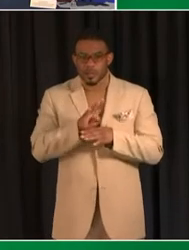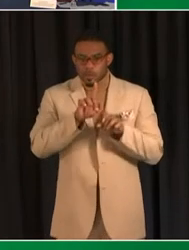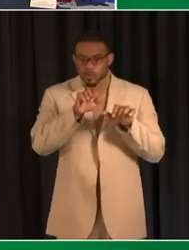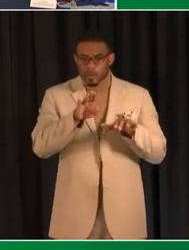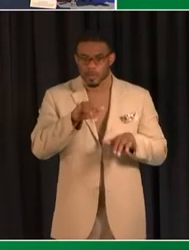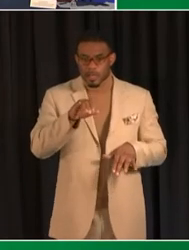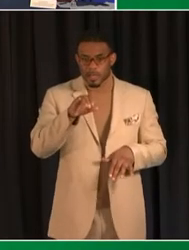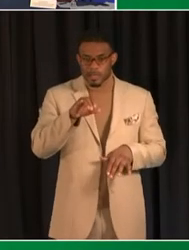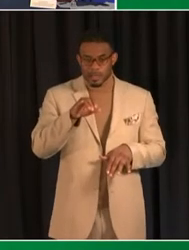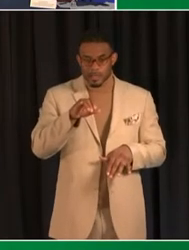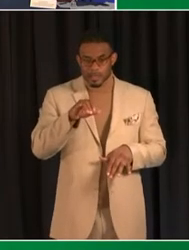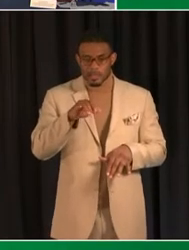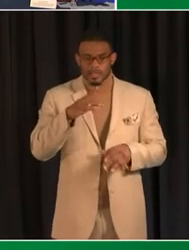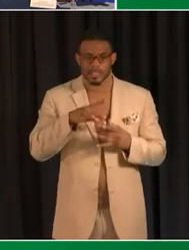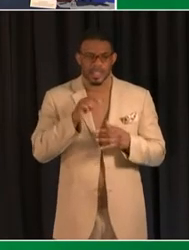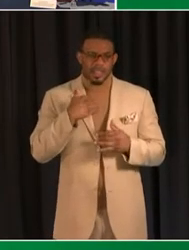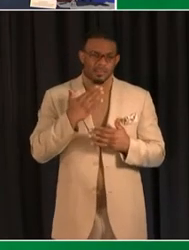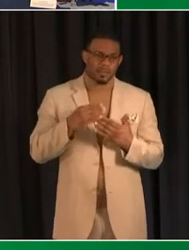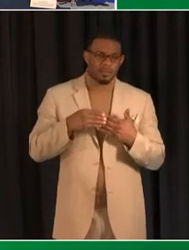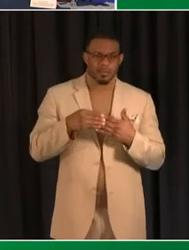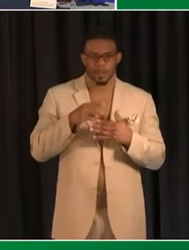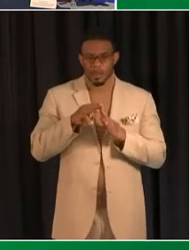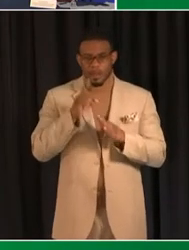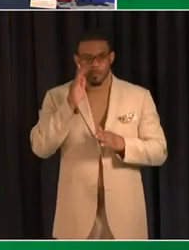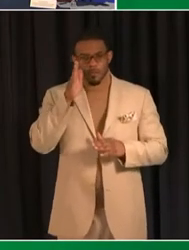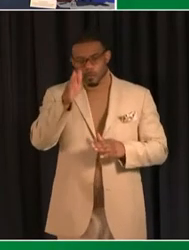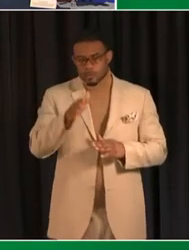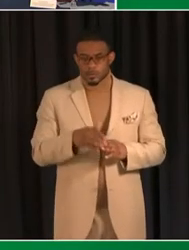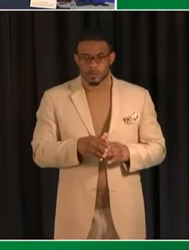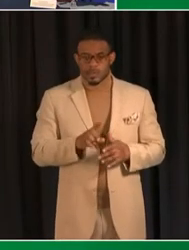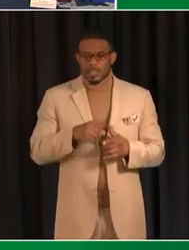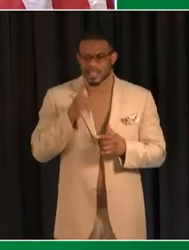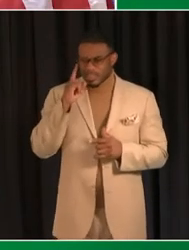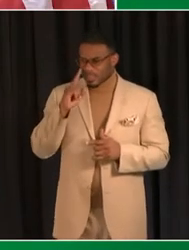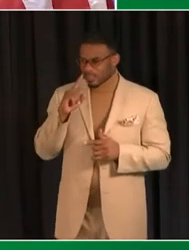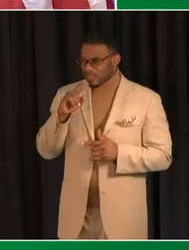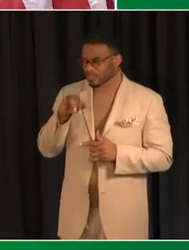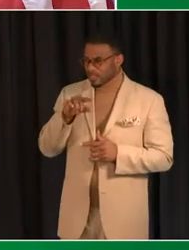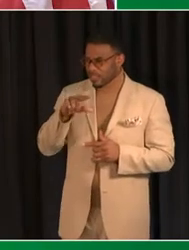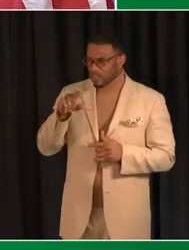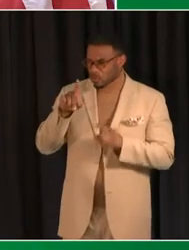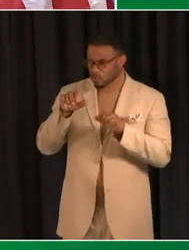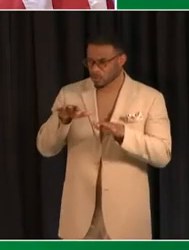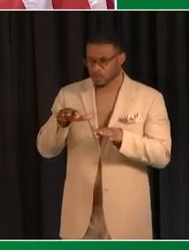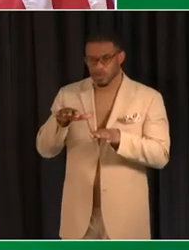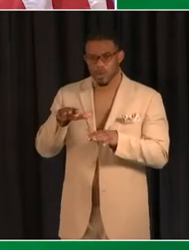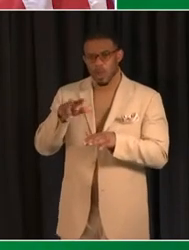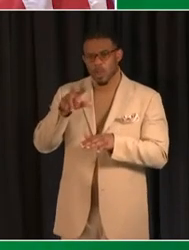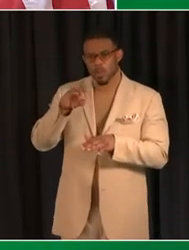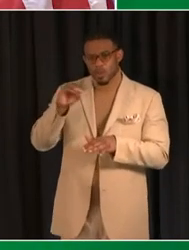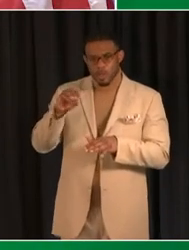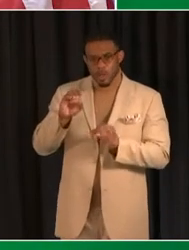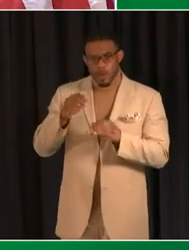of businesses surveyed by CBRE said they'd have some sort of flexible model in the future. And then I think a JLL survey was 30% of office